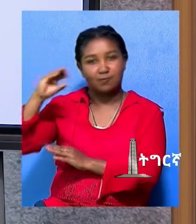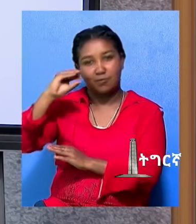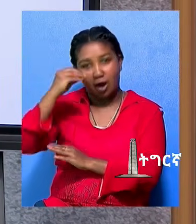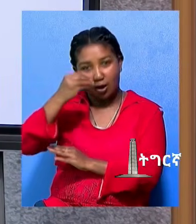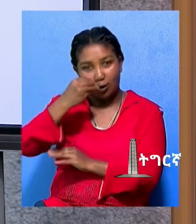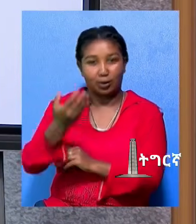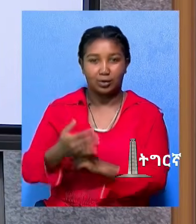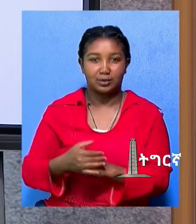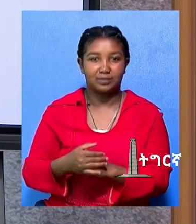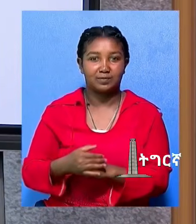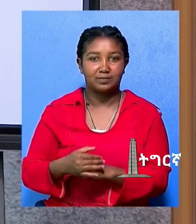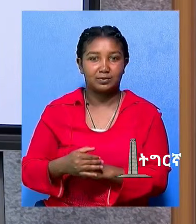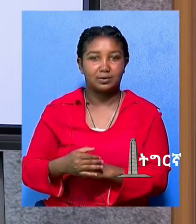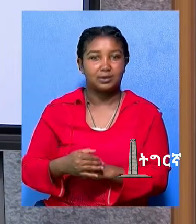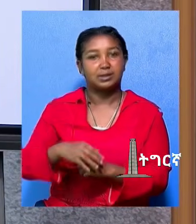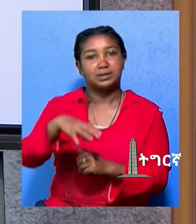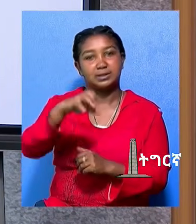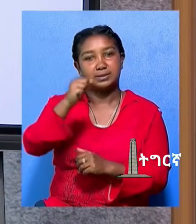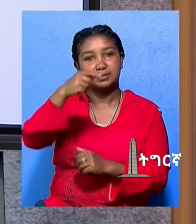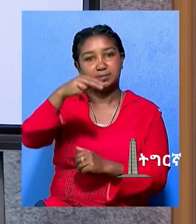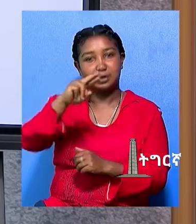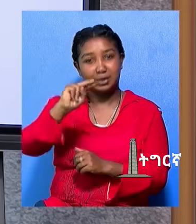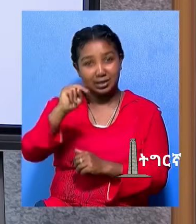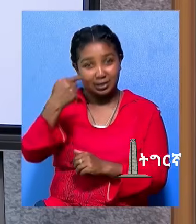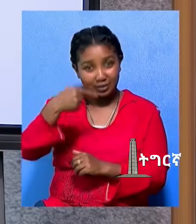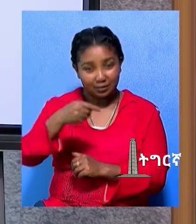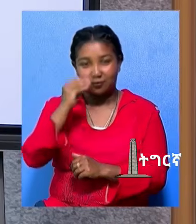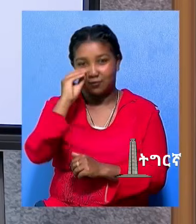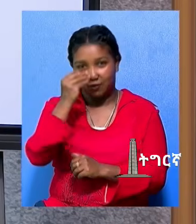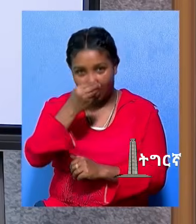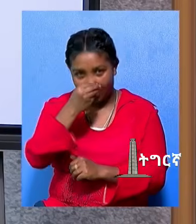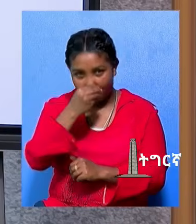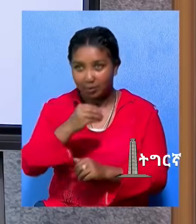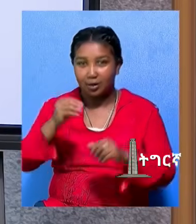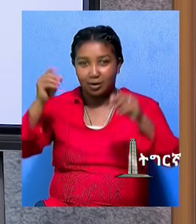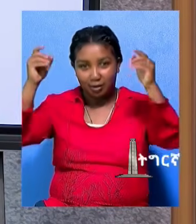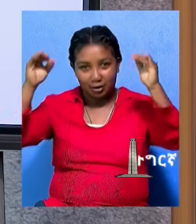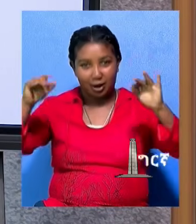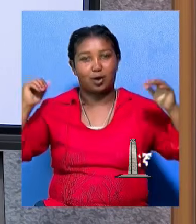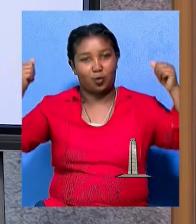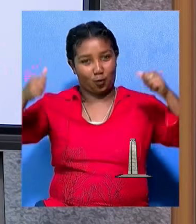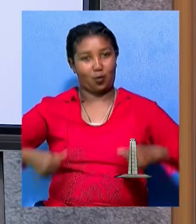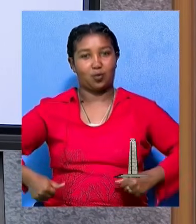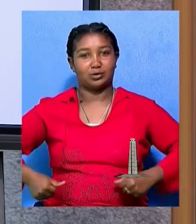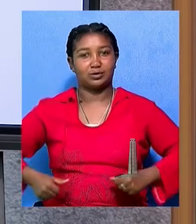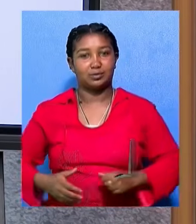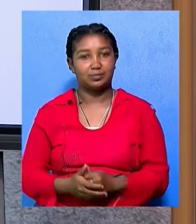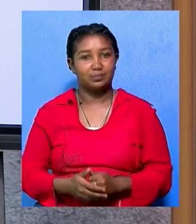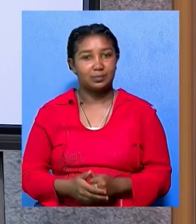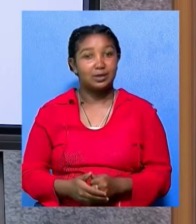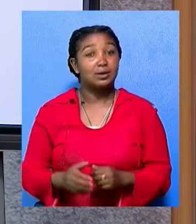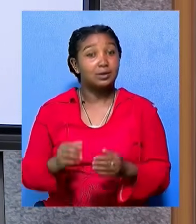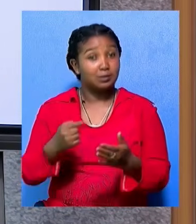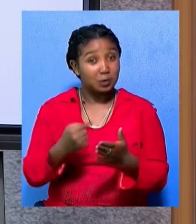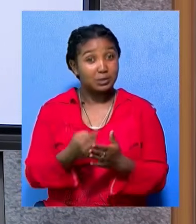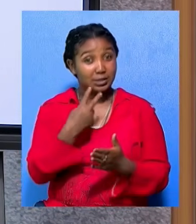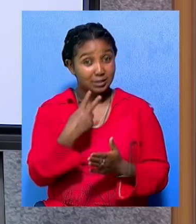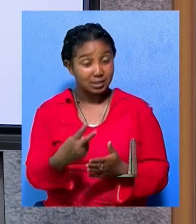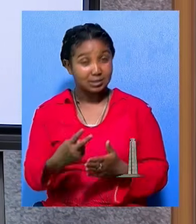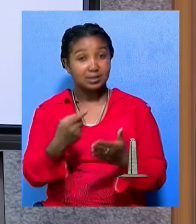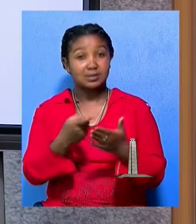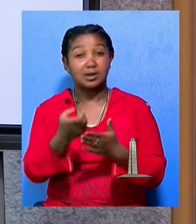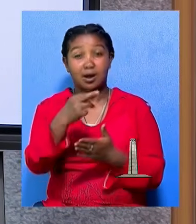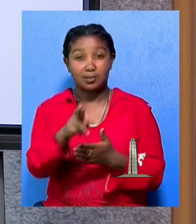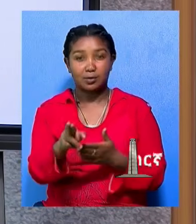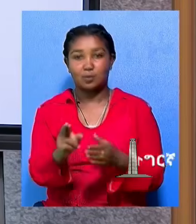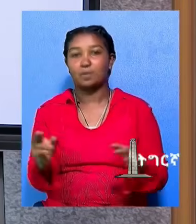sunflower, spring flower, rain coat. When we say this, they are